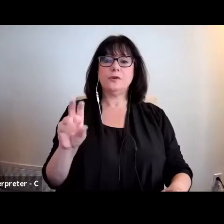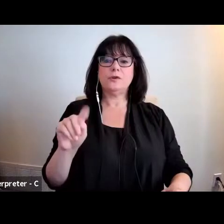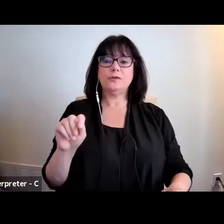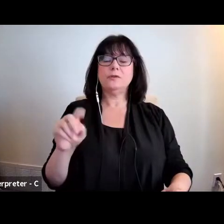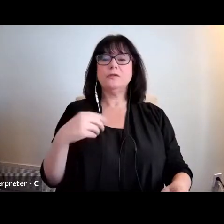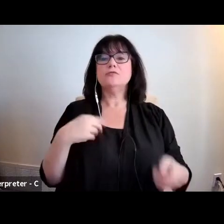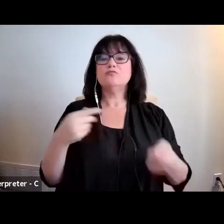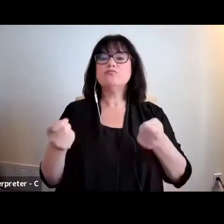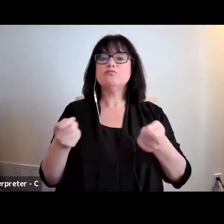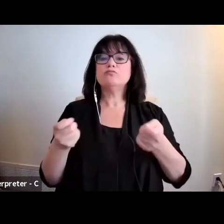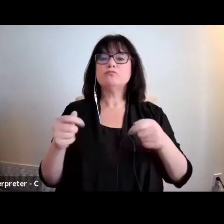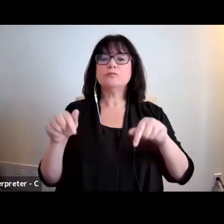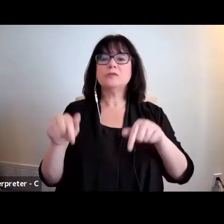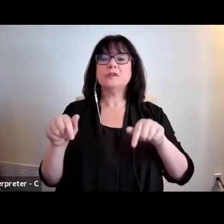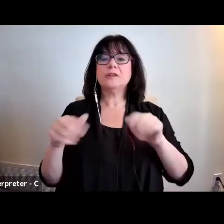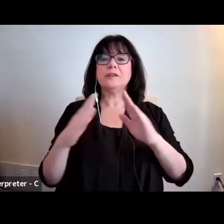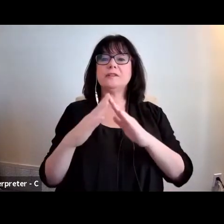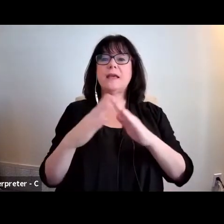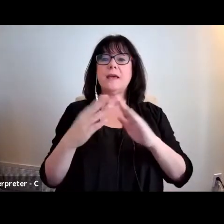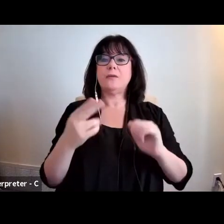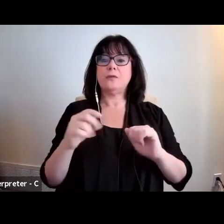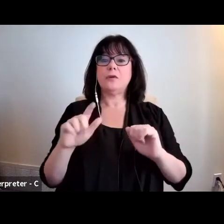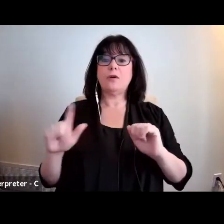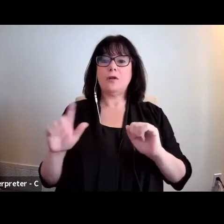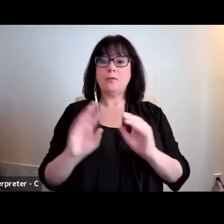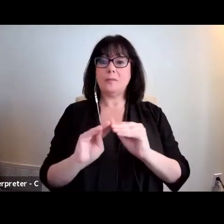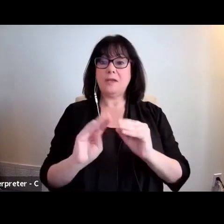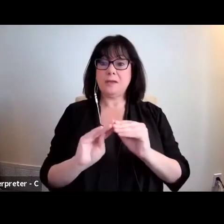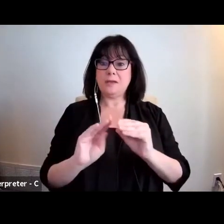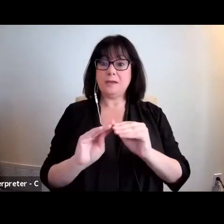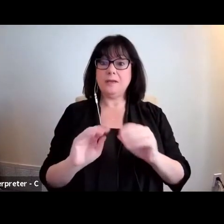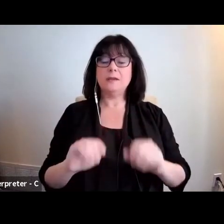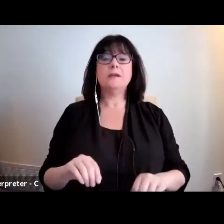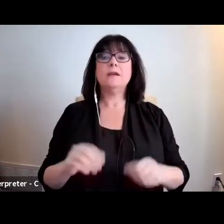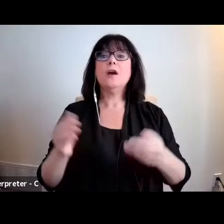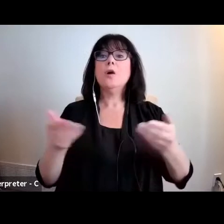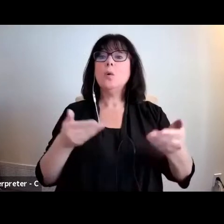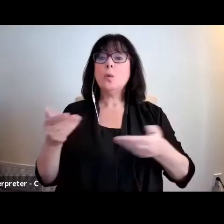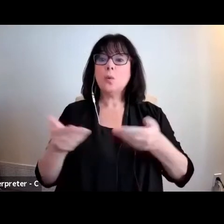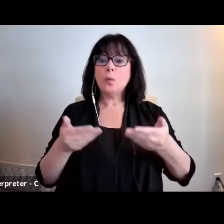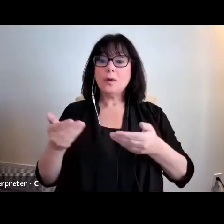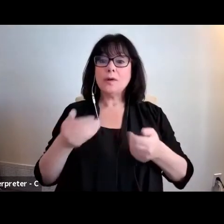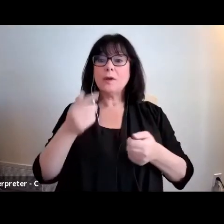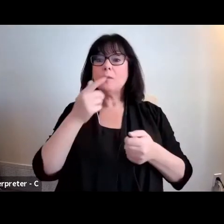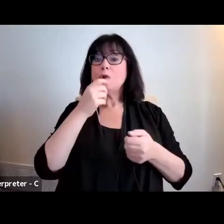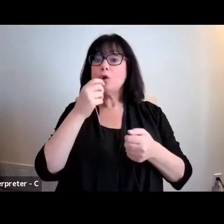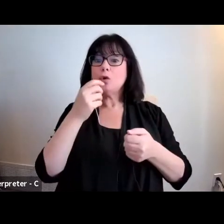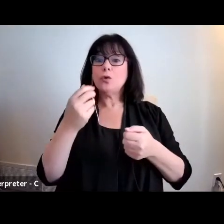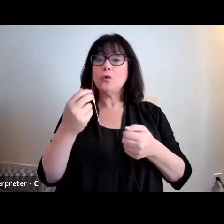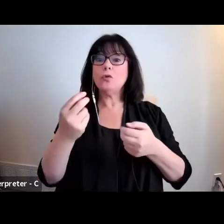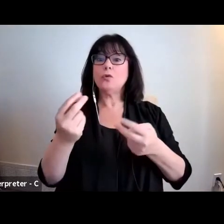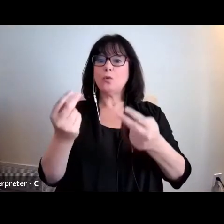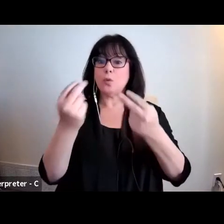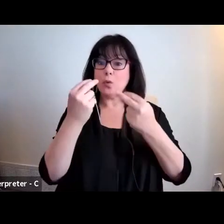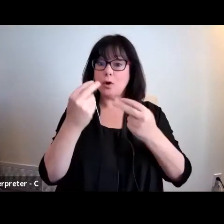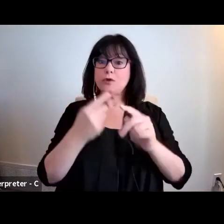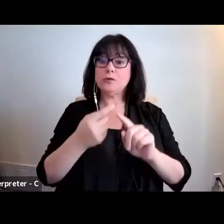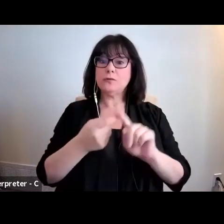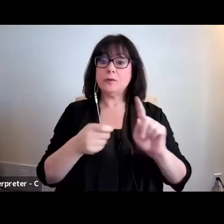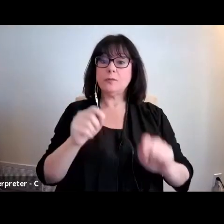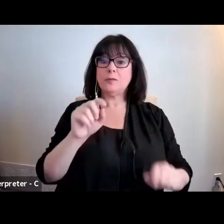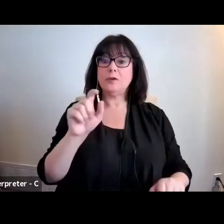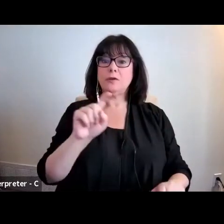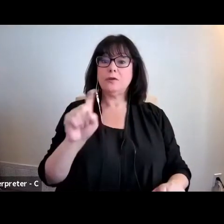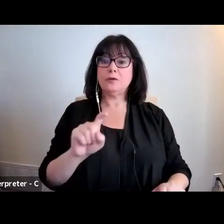I want to welcome everyone who's joining us either here in the Zoom webinar Q&A or on